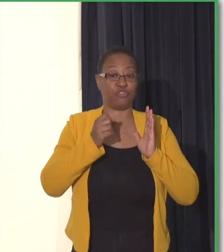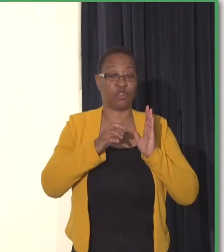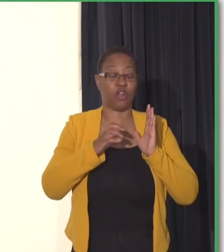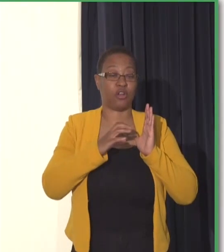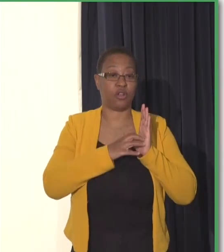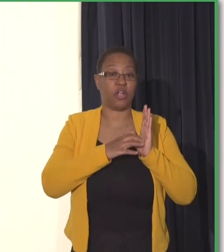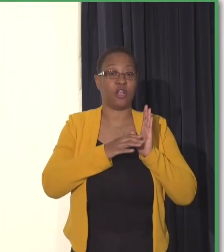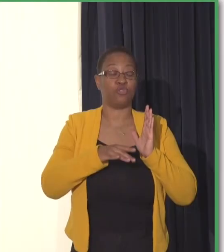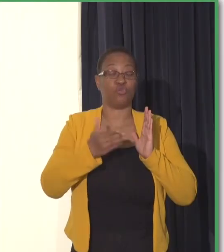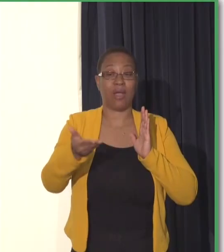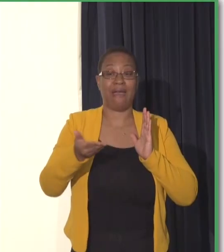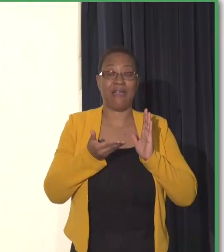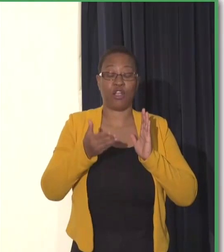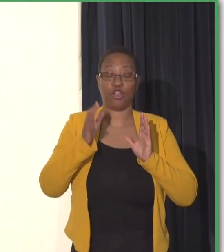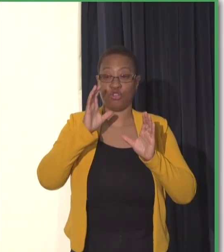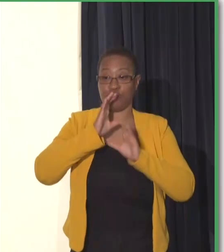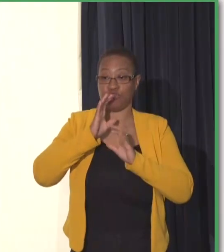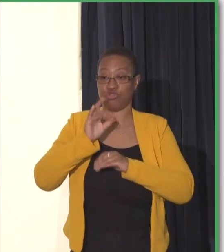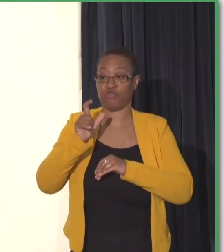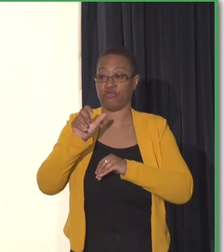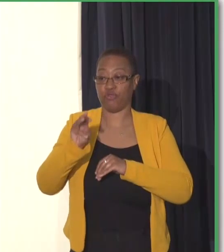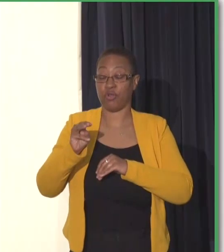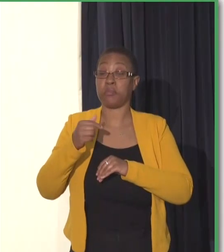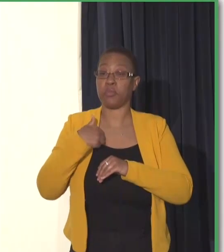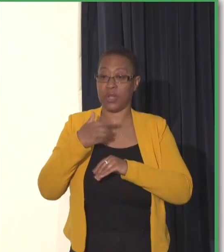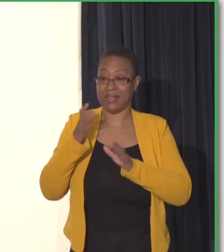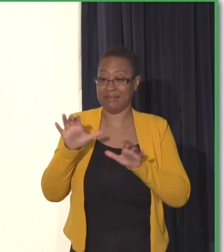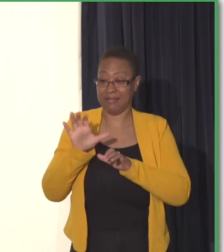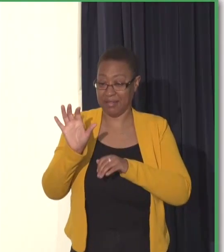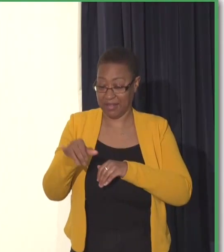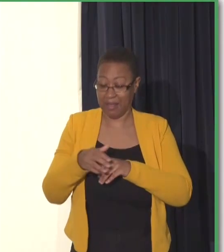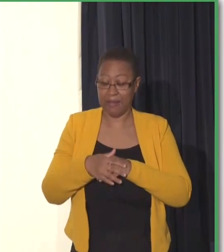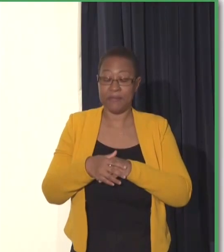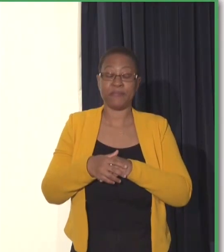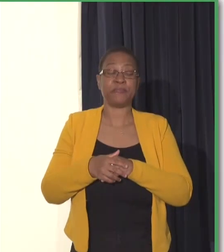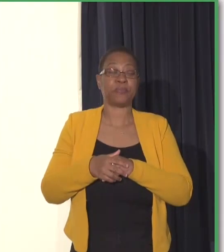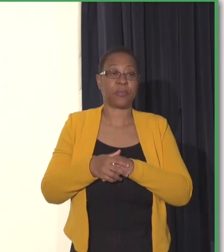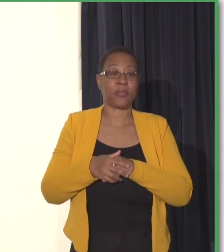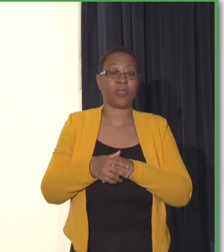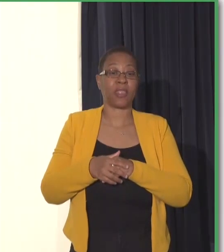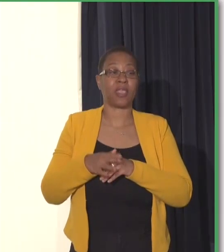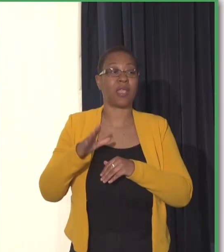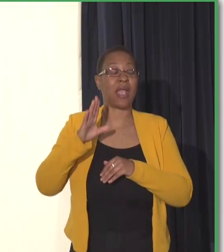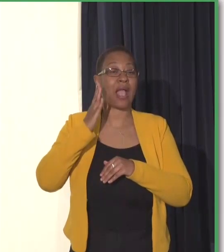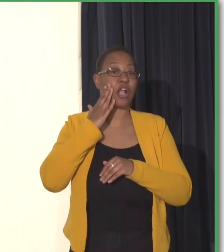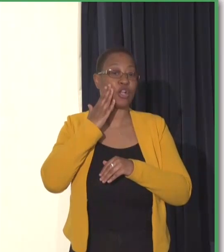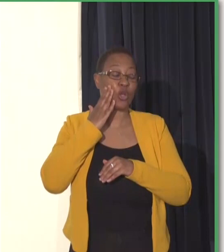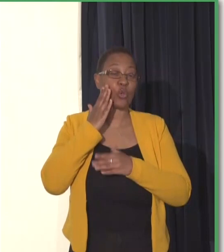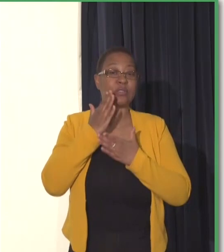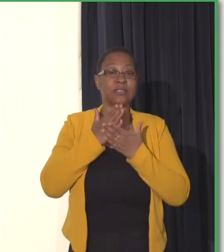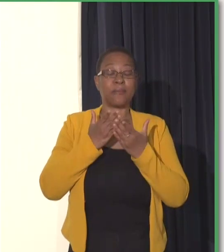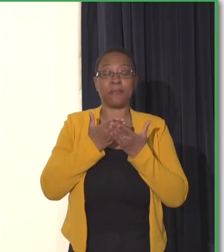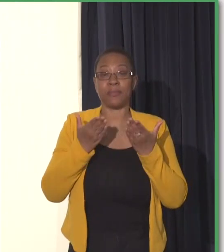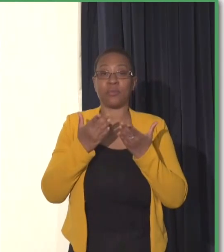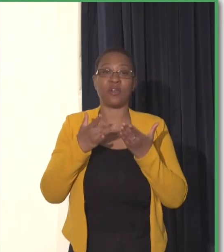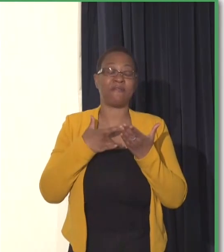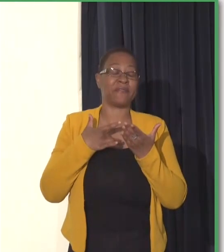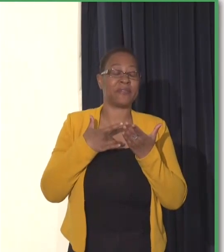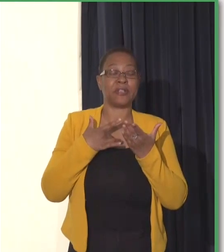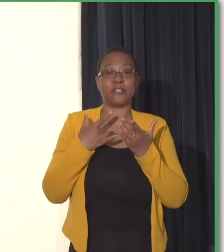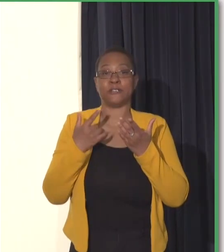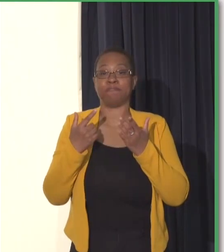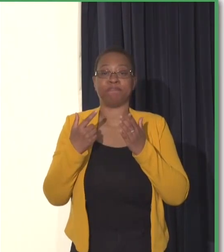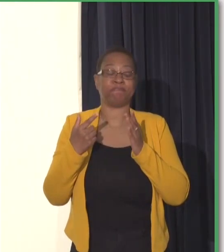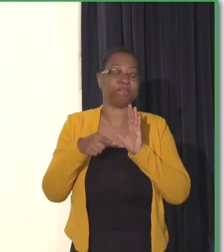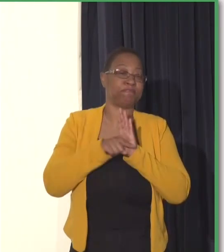hire a search firm, and which we did. And I know it was some controversial things in terms about some of the